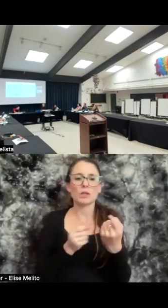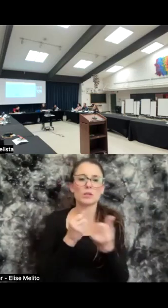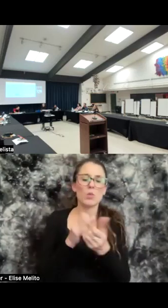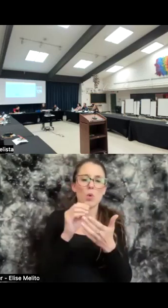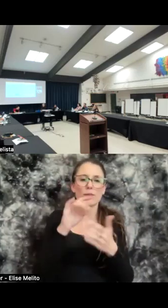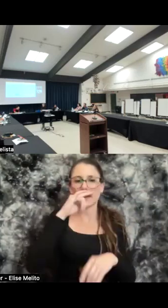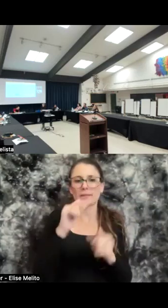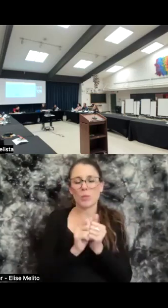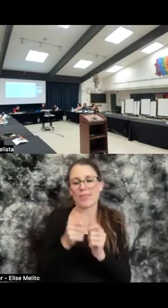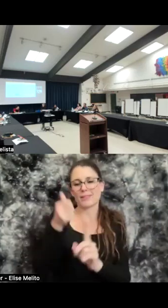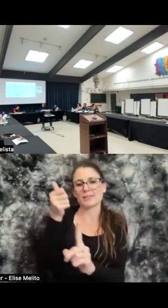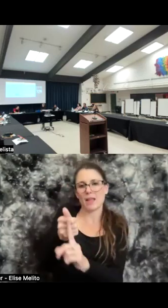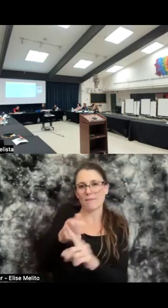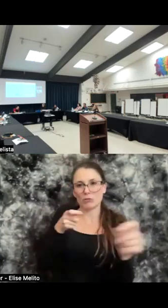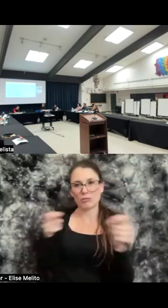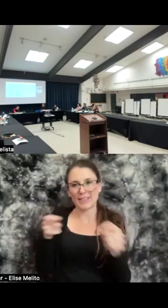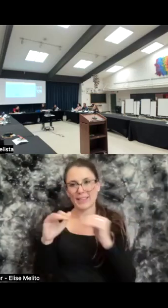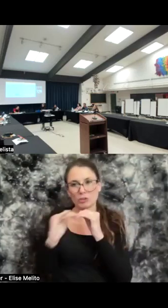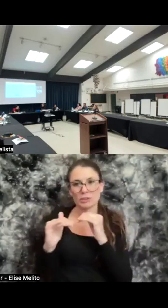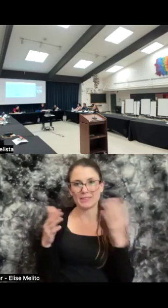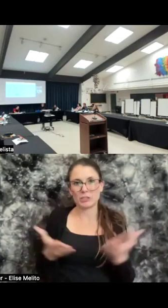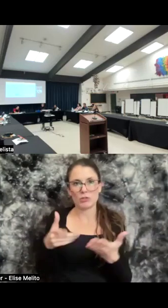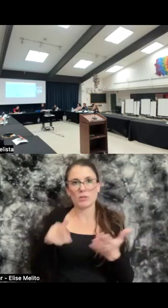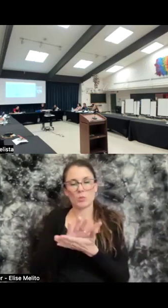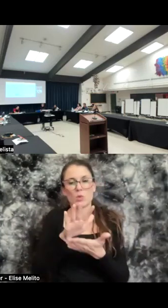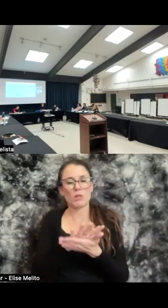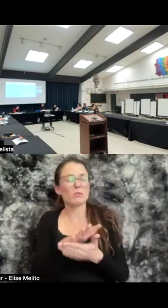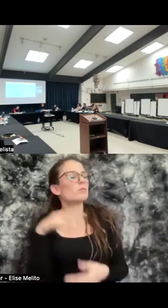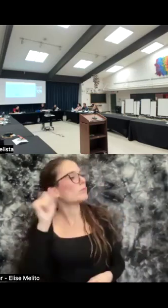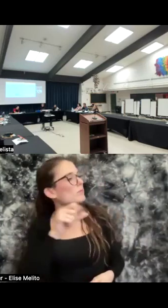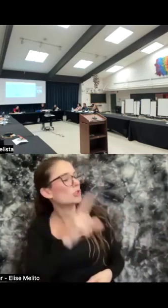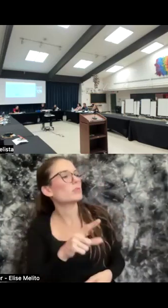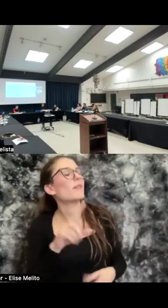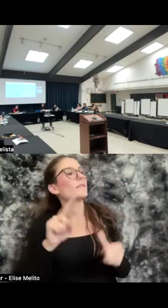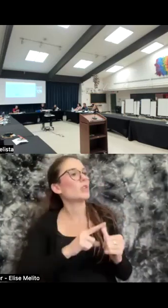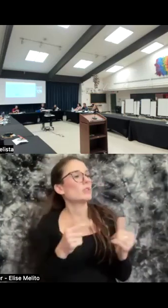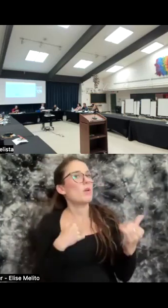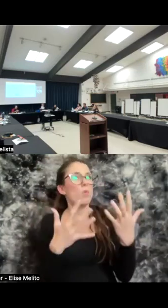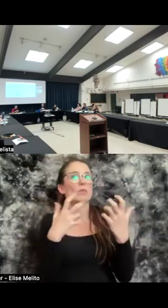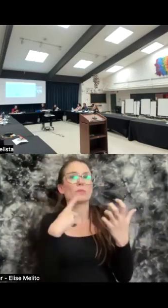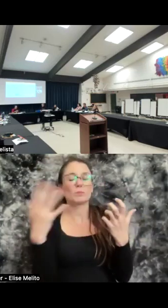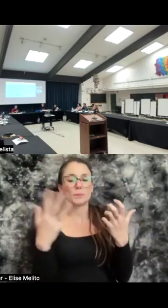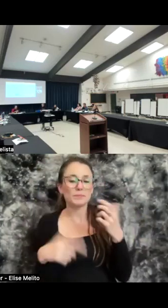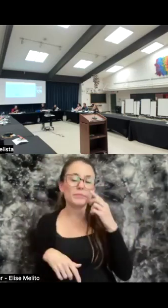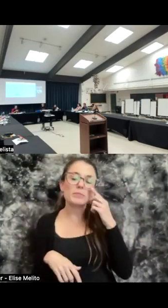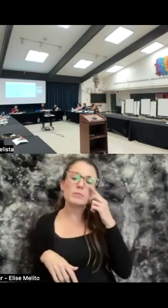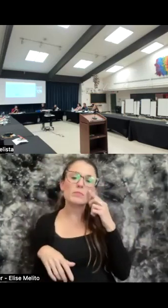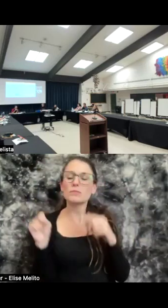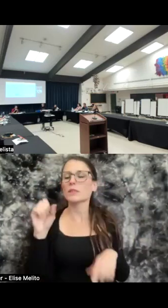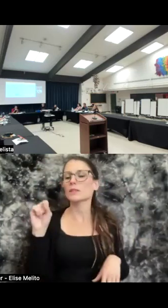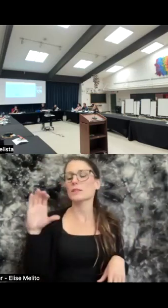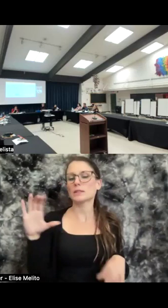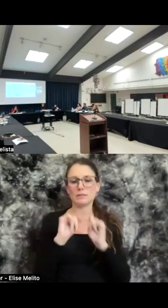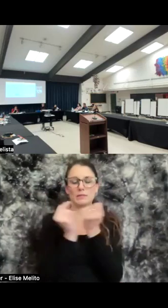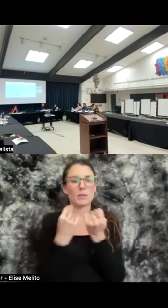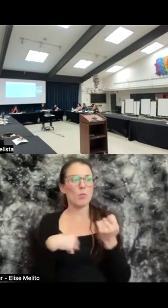with self-regulation here at school. Oh, absolutely. The first thing I'd like to say is that as the SSC team, we